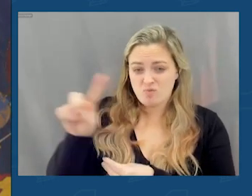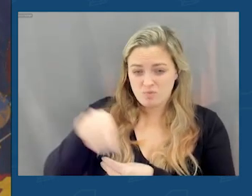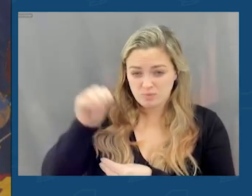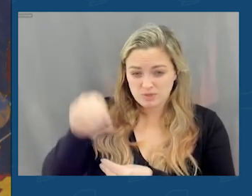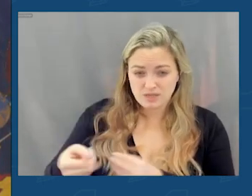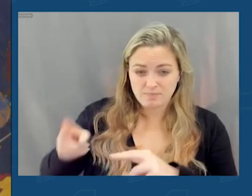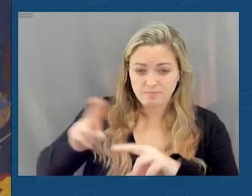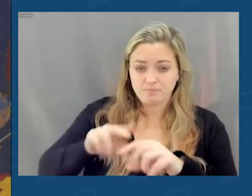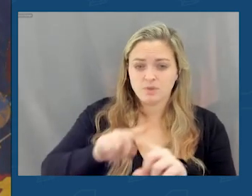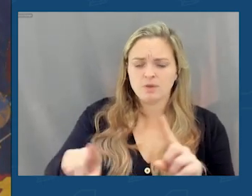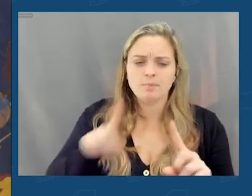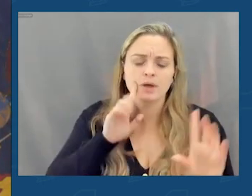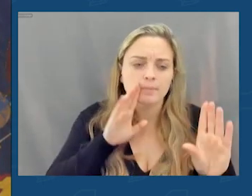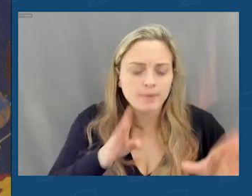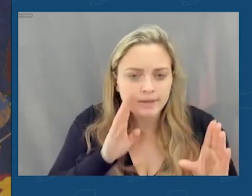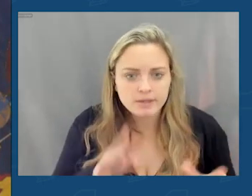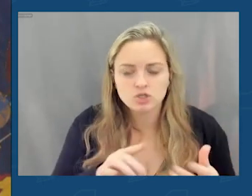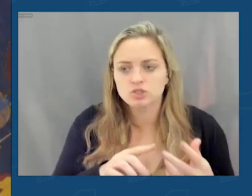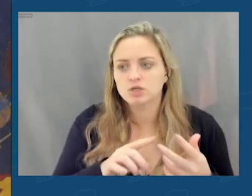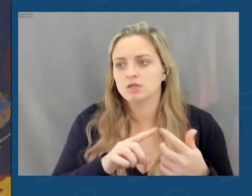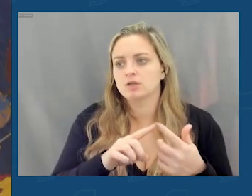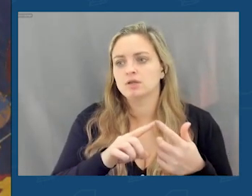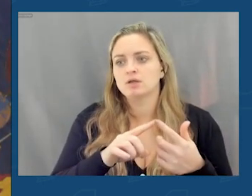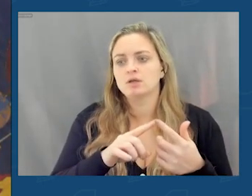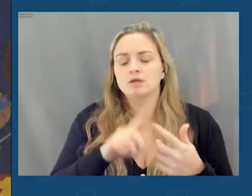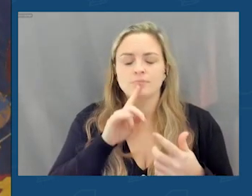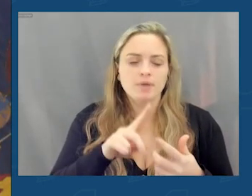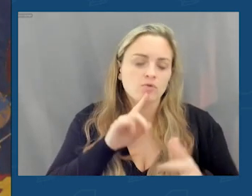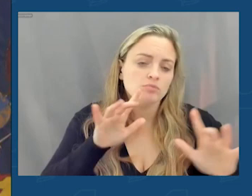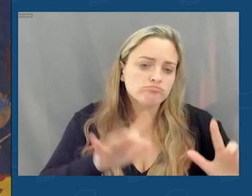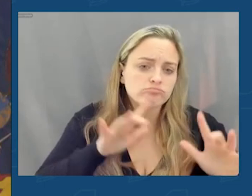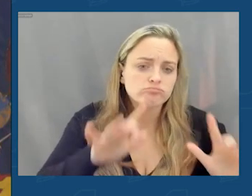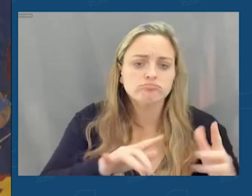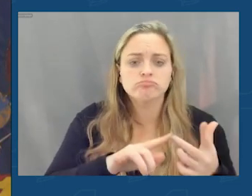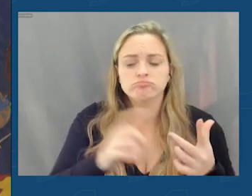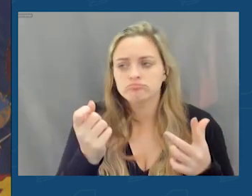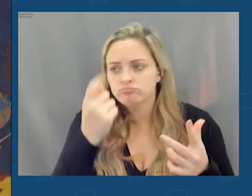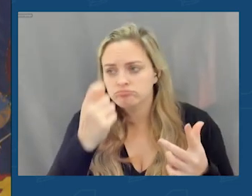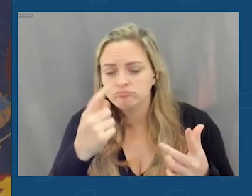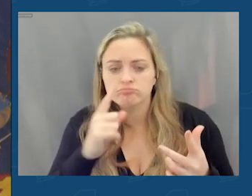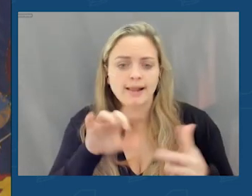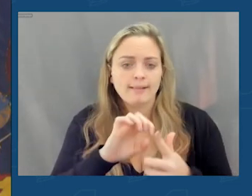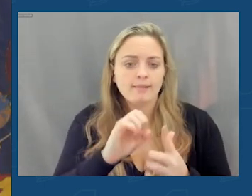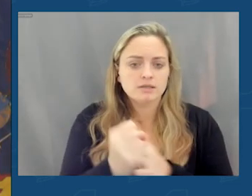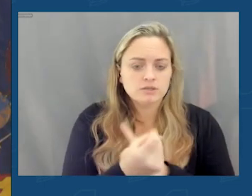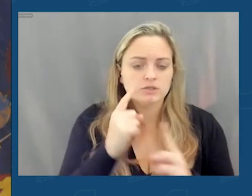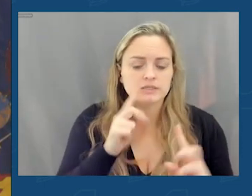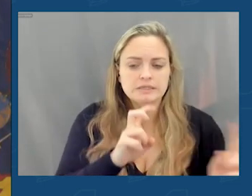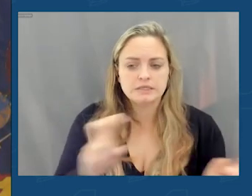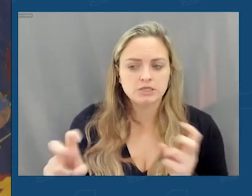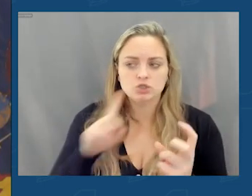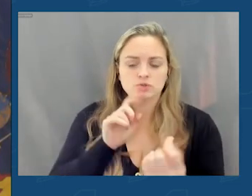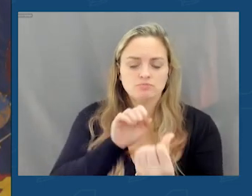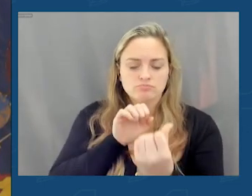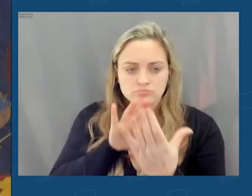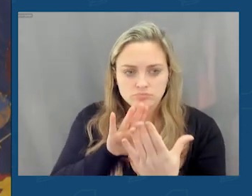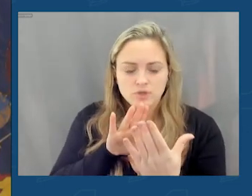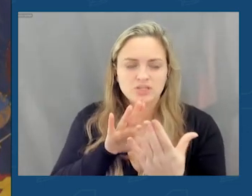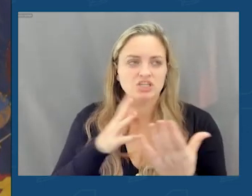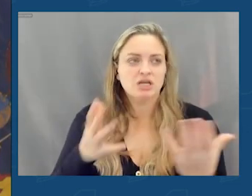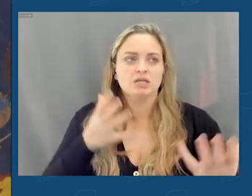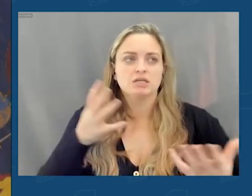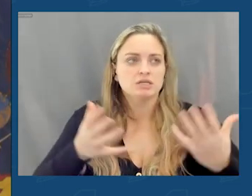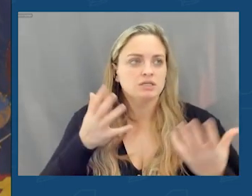paying attention, being so sympathetic and understanding the issues and really confronting them and